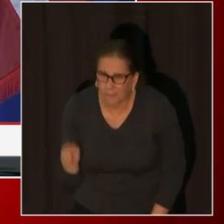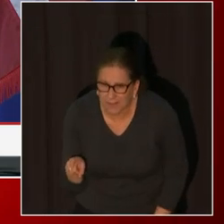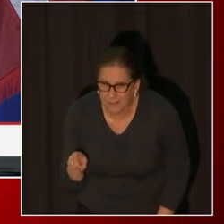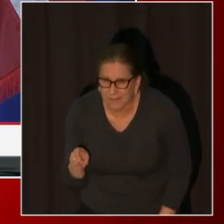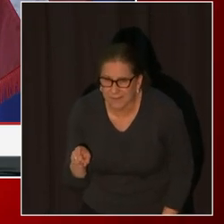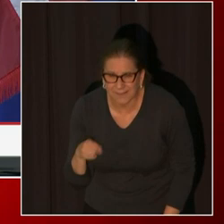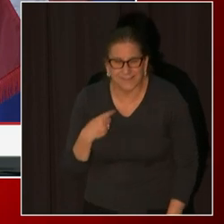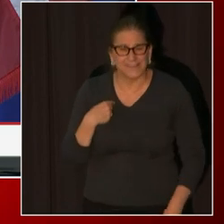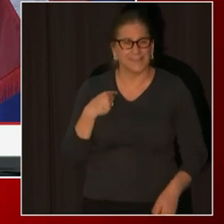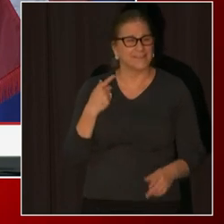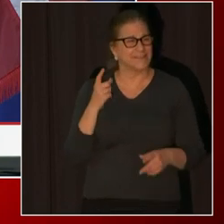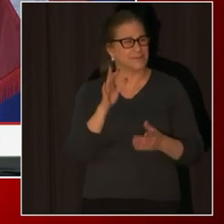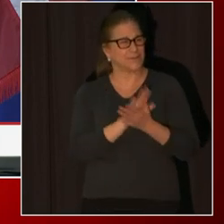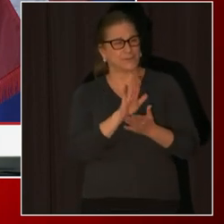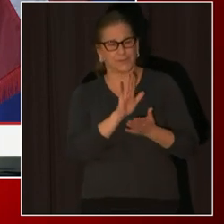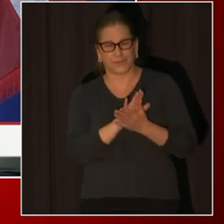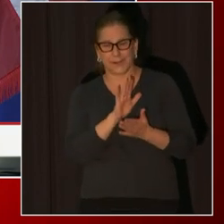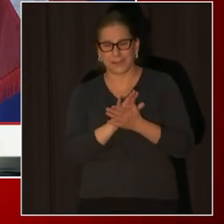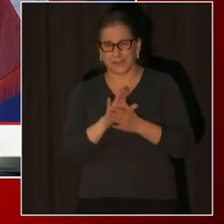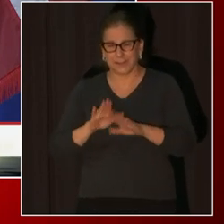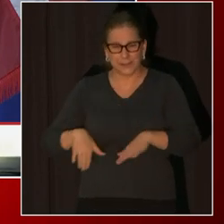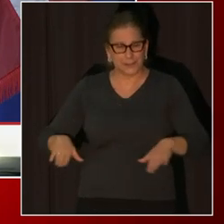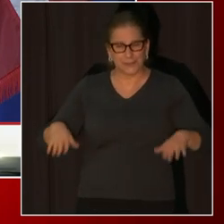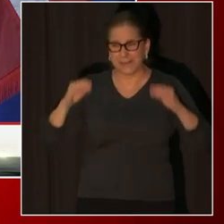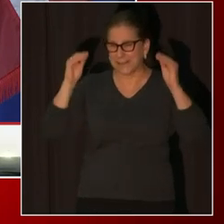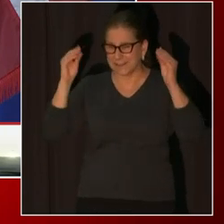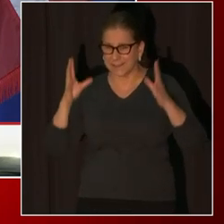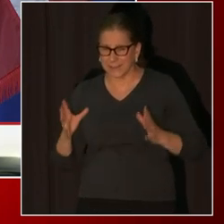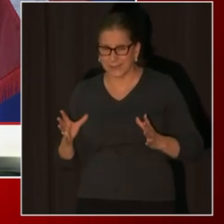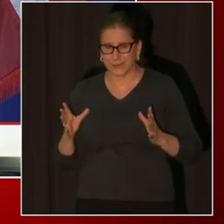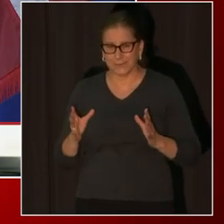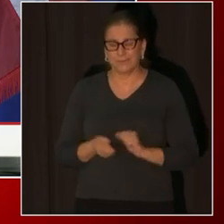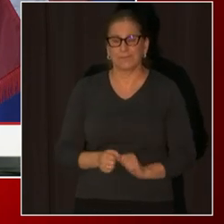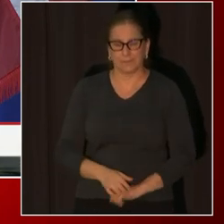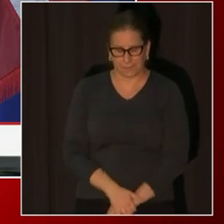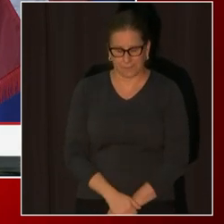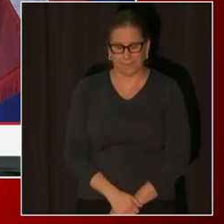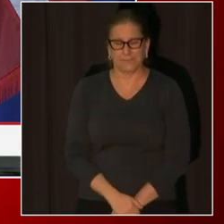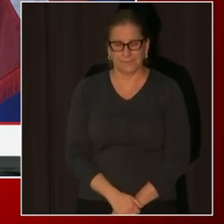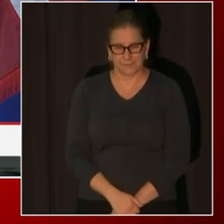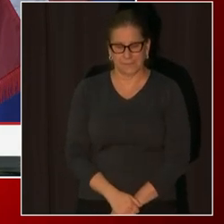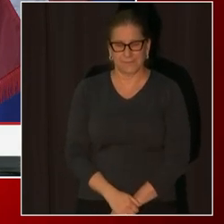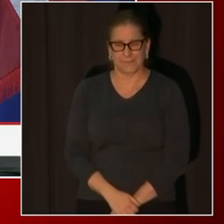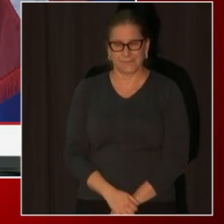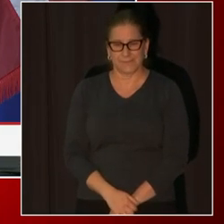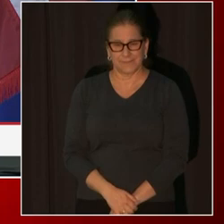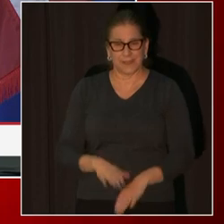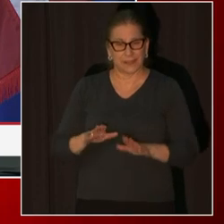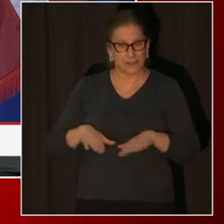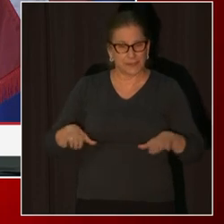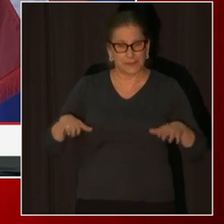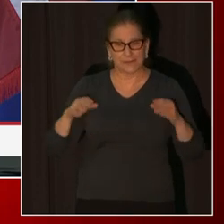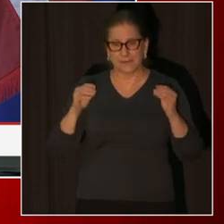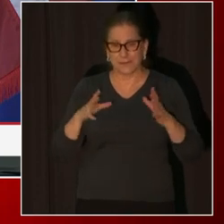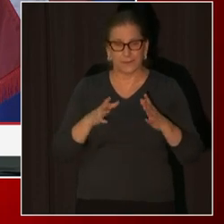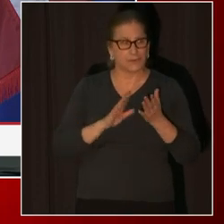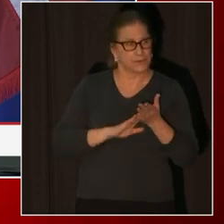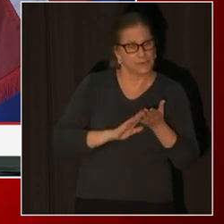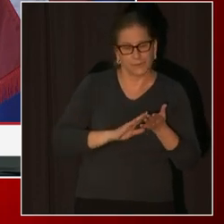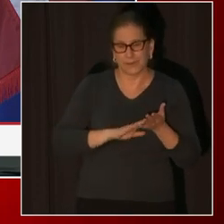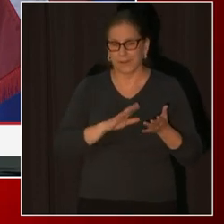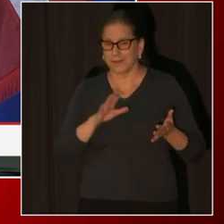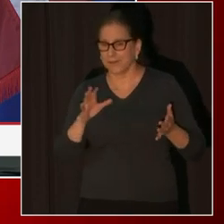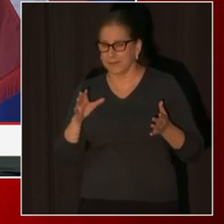our teachers, our staff, everybody are in a none of us want them to be in a modified